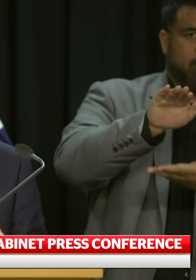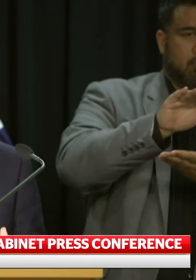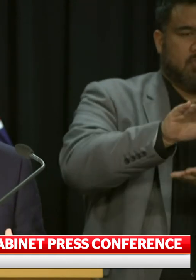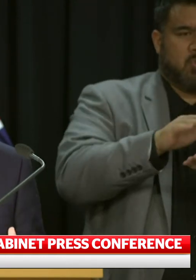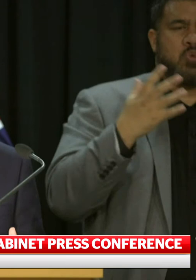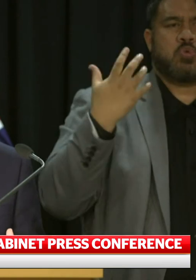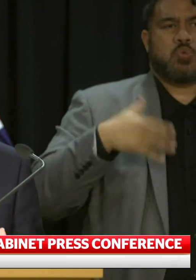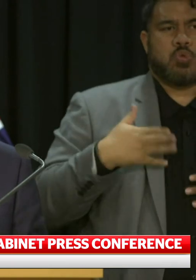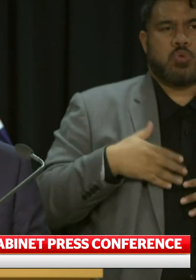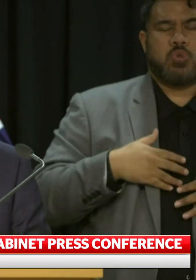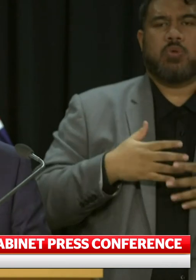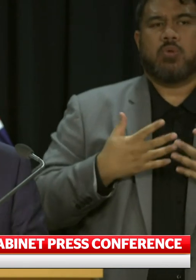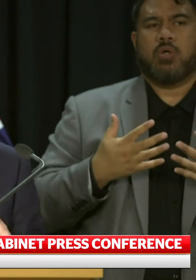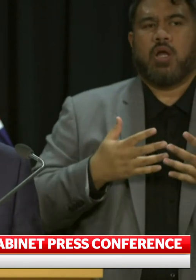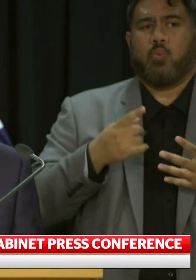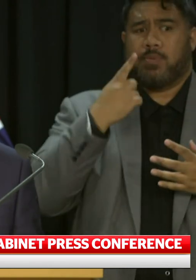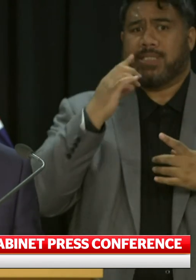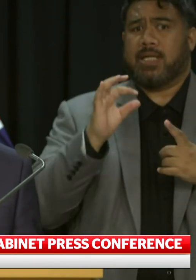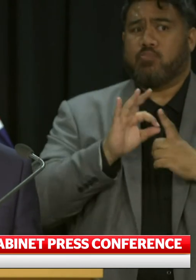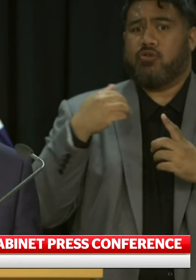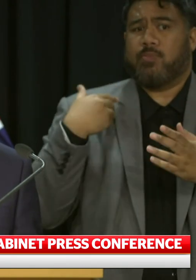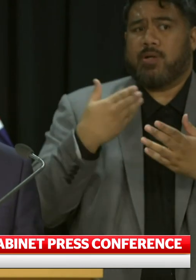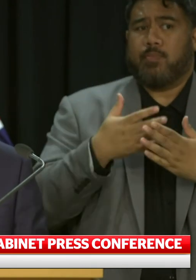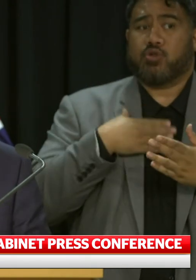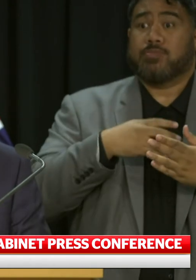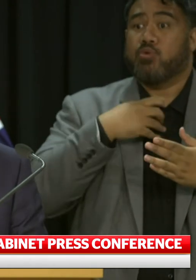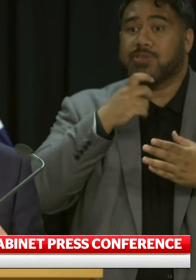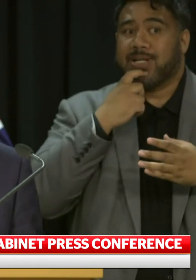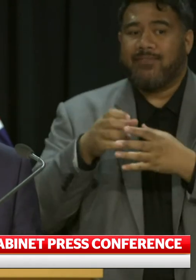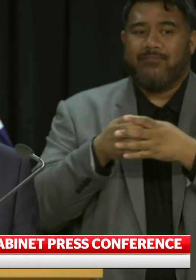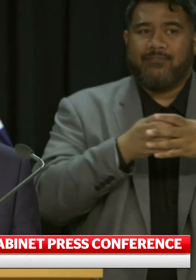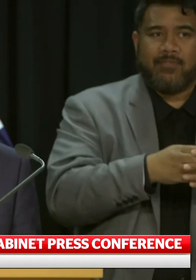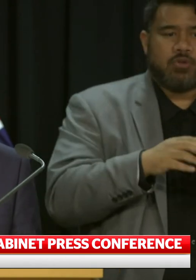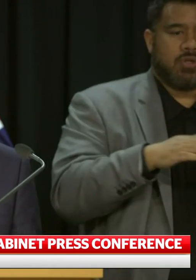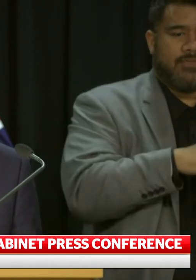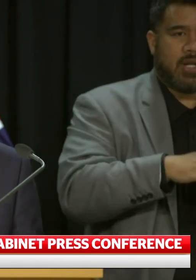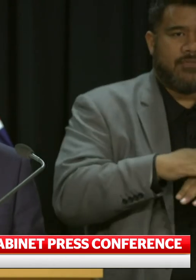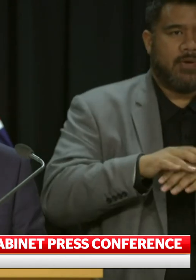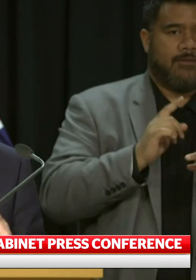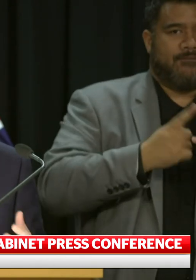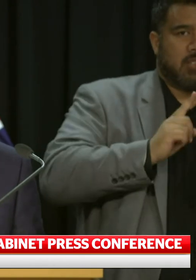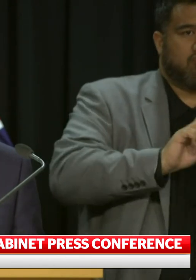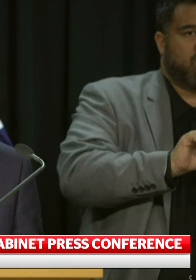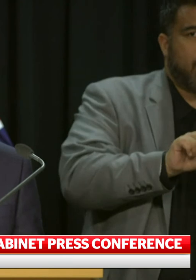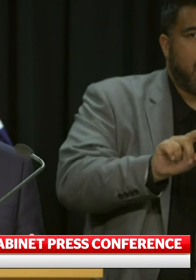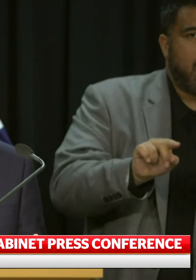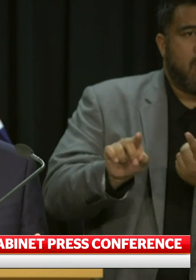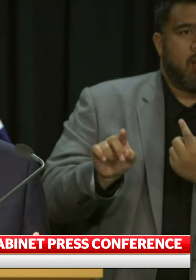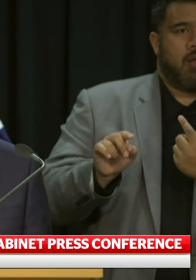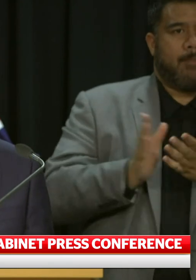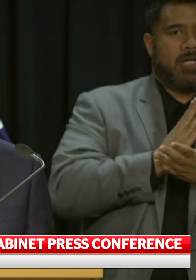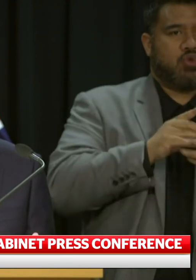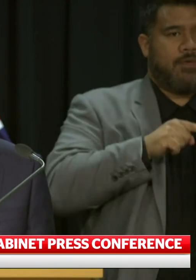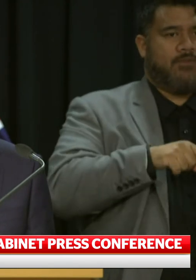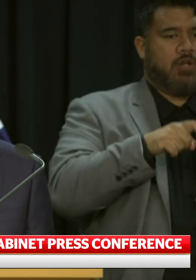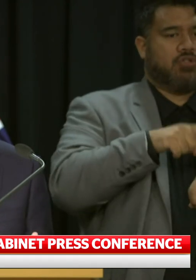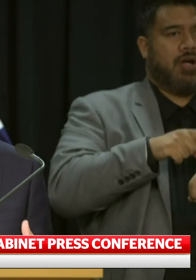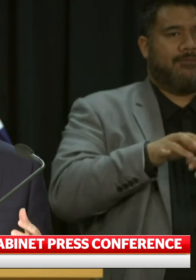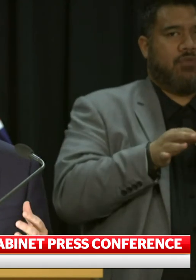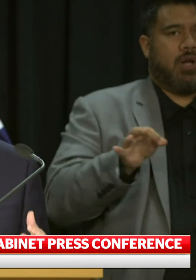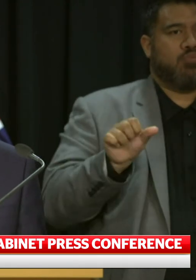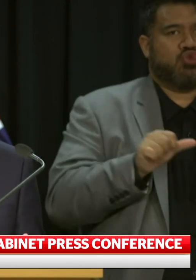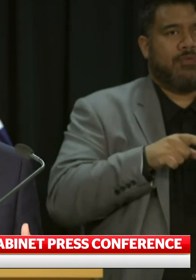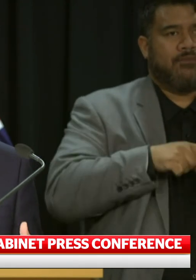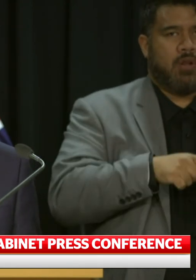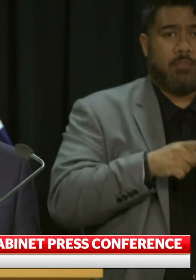seen significant improvement. So a lot more OIA requests, and they're being responded to faster and with more compliance to the timeframes required in the